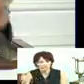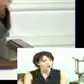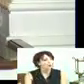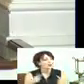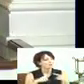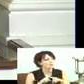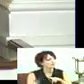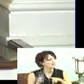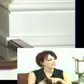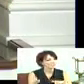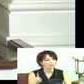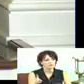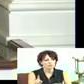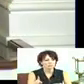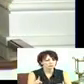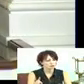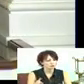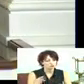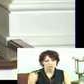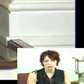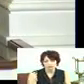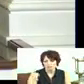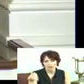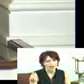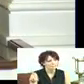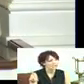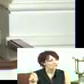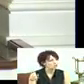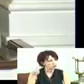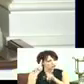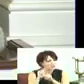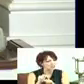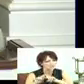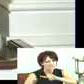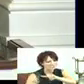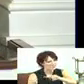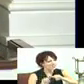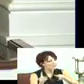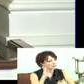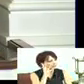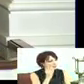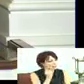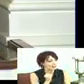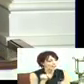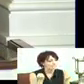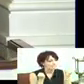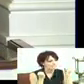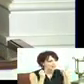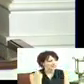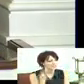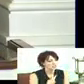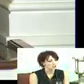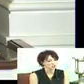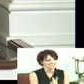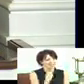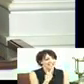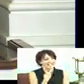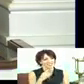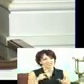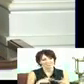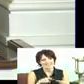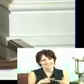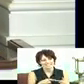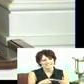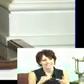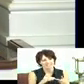so many different traditions. We have a mental map of what church is like. And many of us are in that second stage of